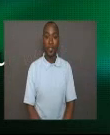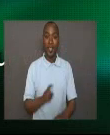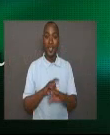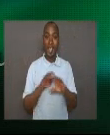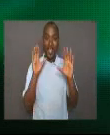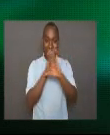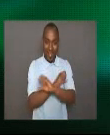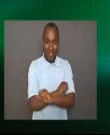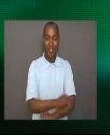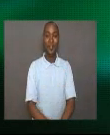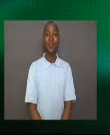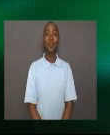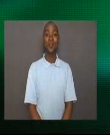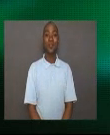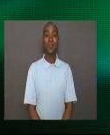Time's up.